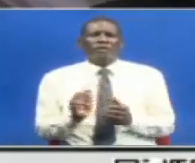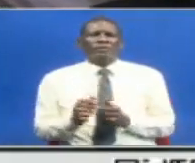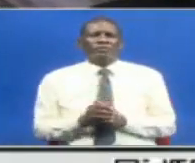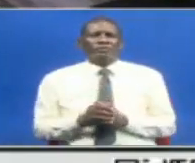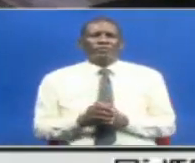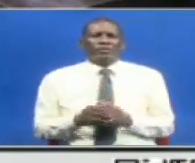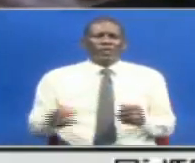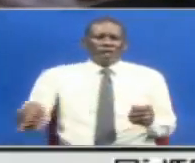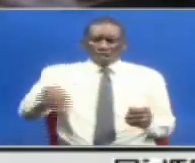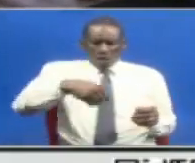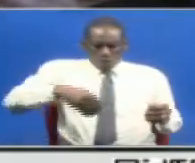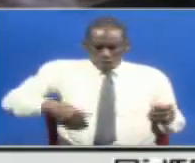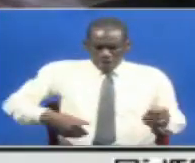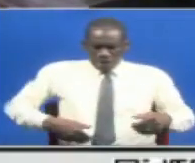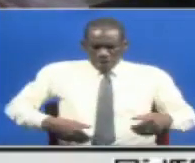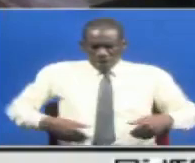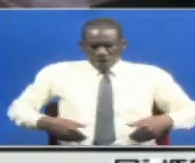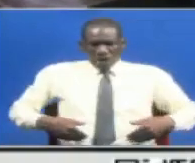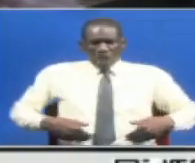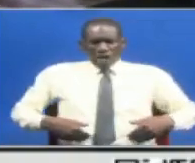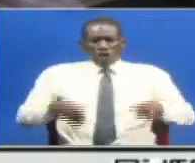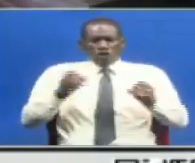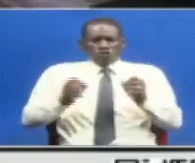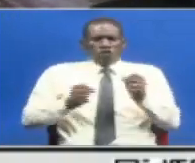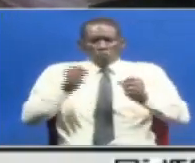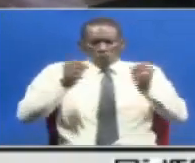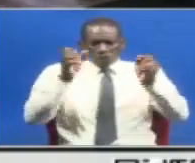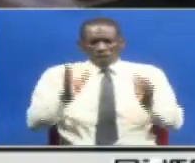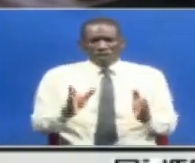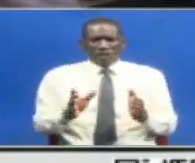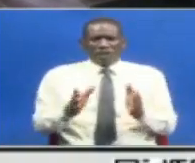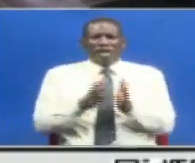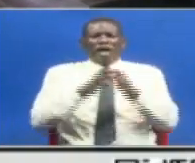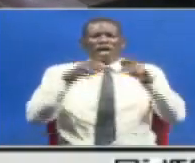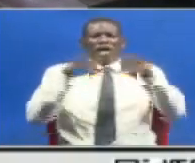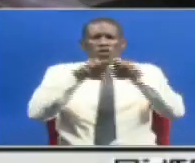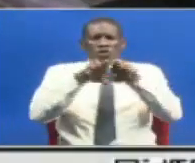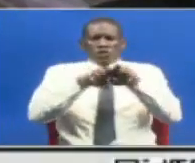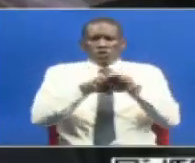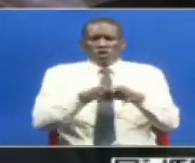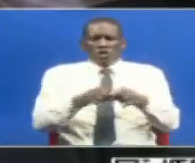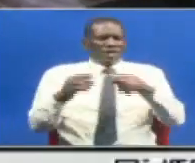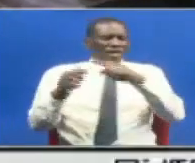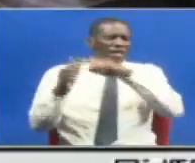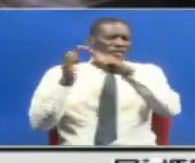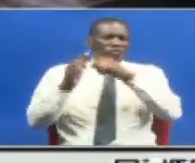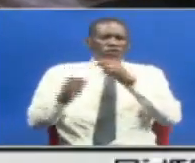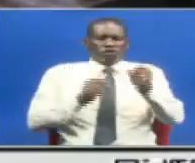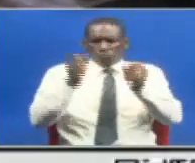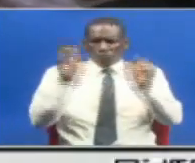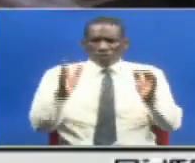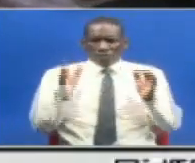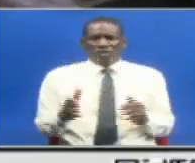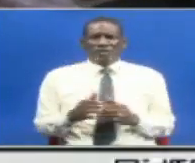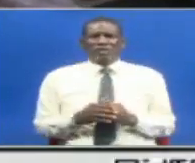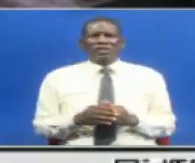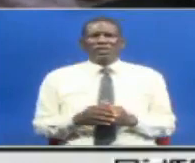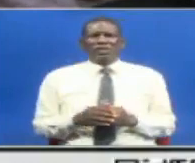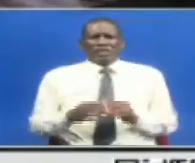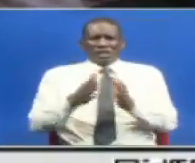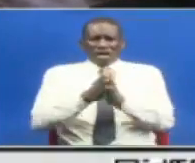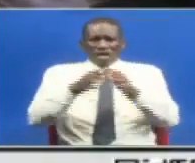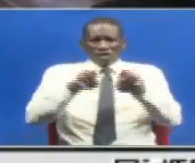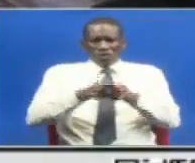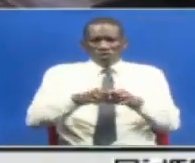our young upcoming boxers and of course experienced boxers and the girl